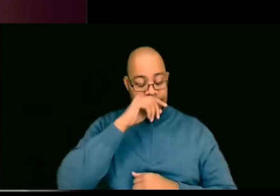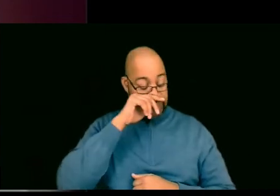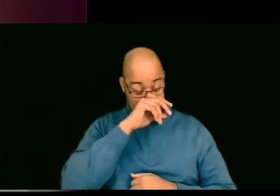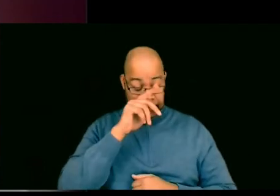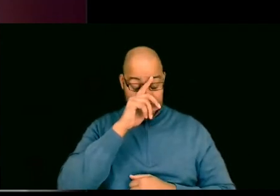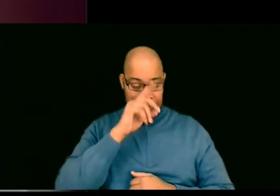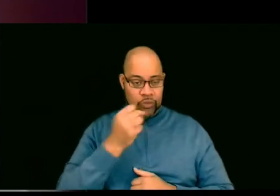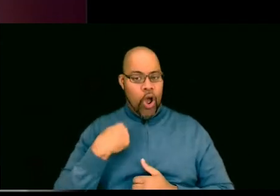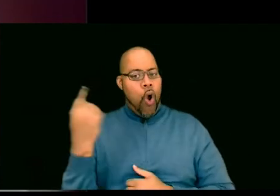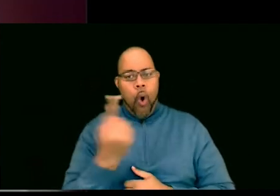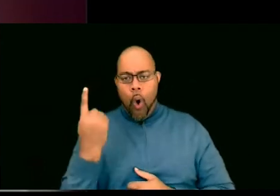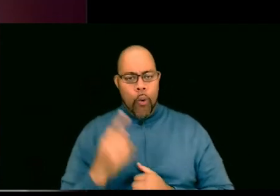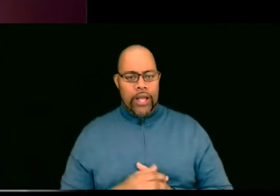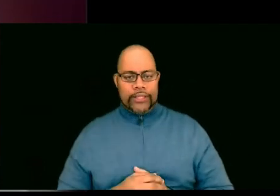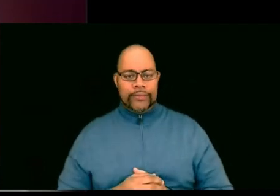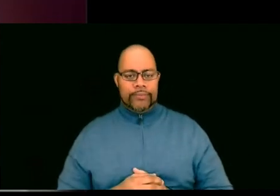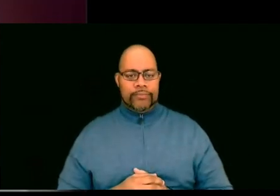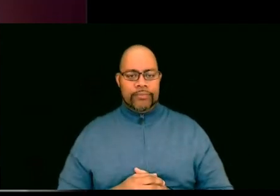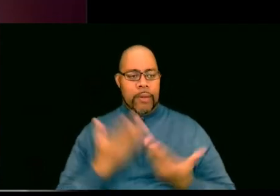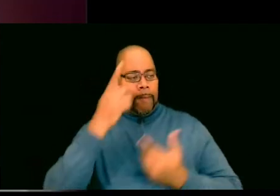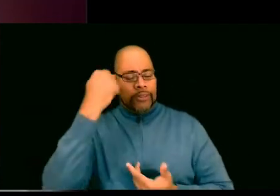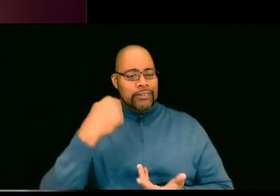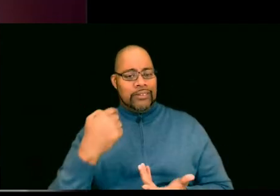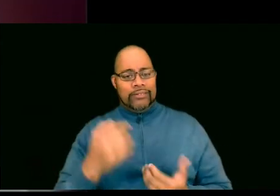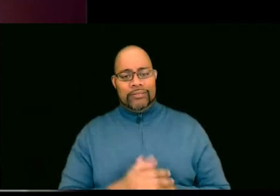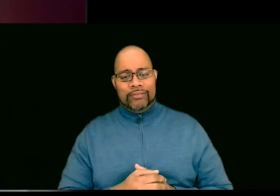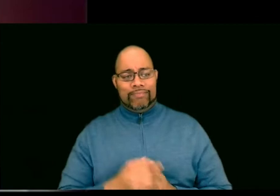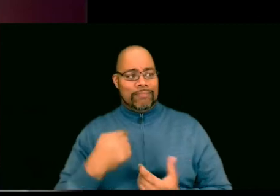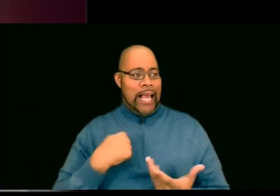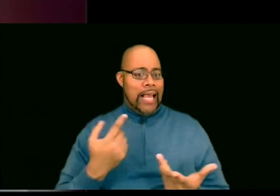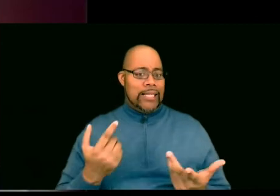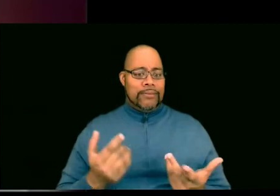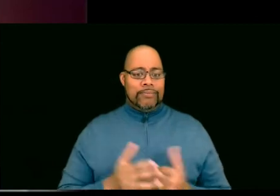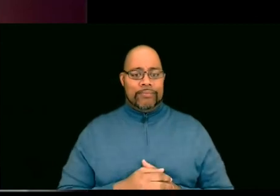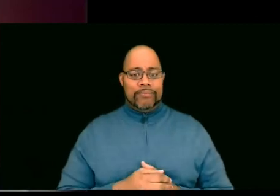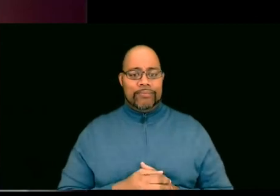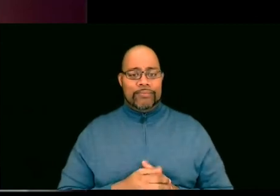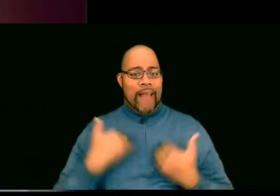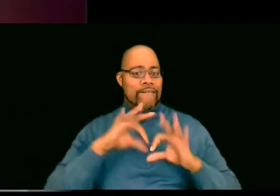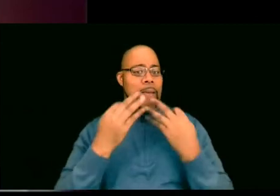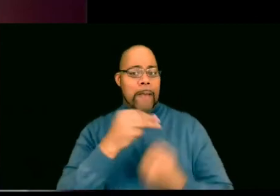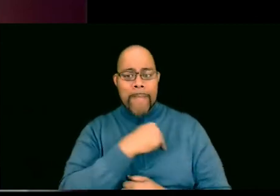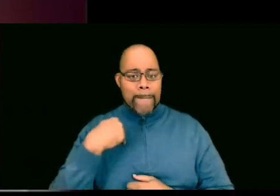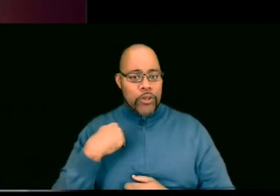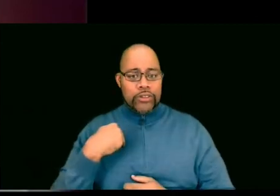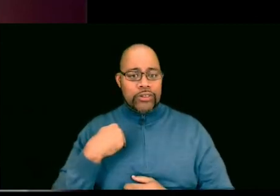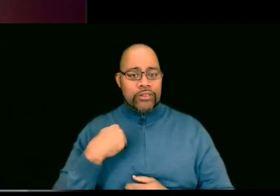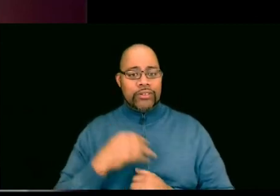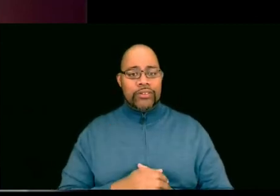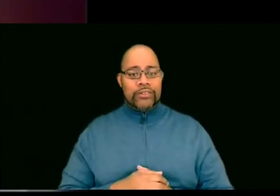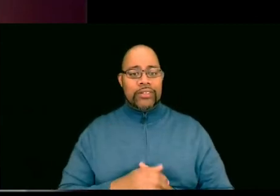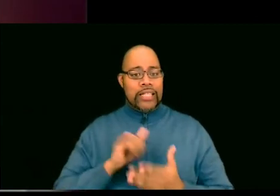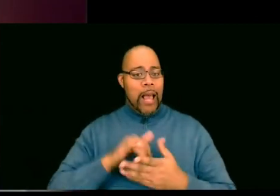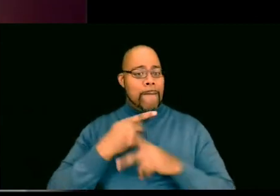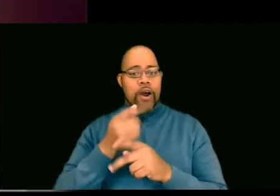climbed, so to say. So I was always, and maybe it's because I had family members